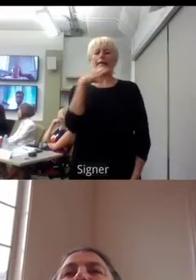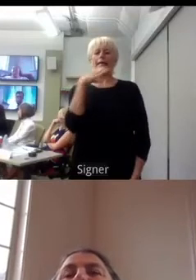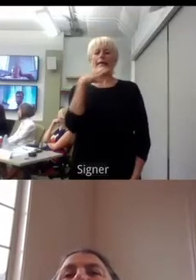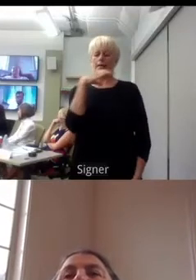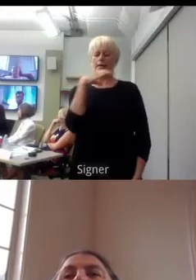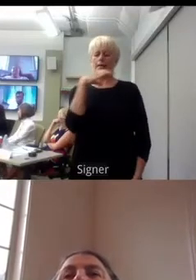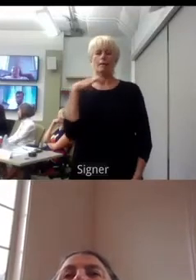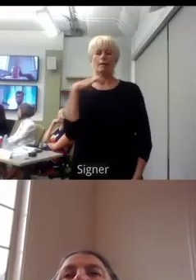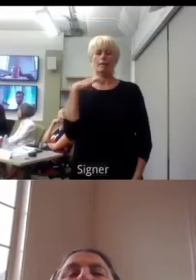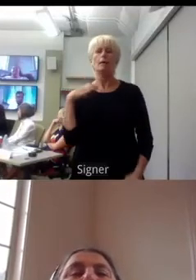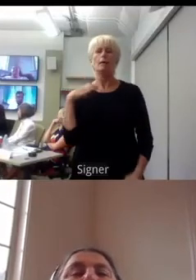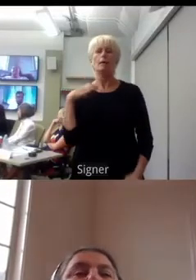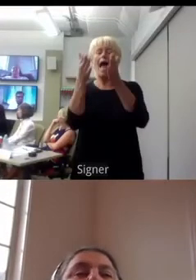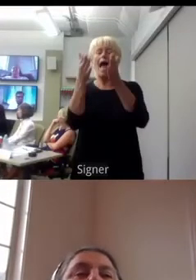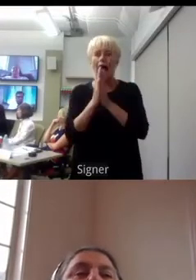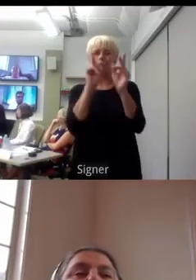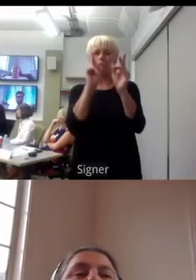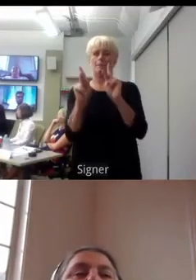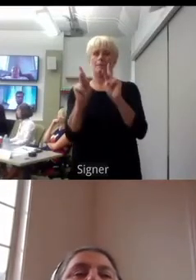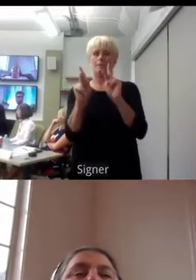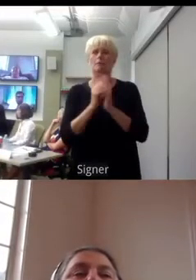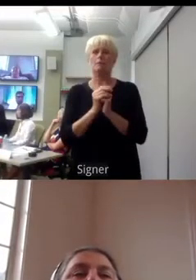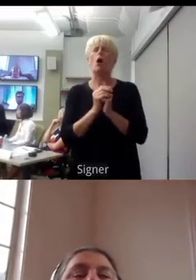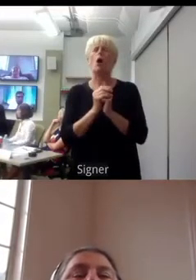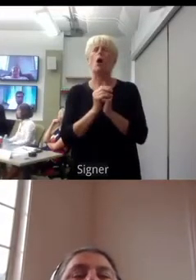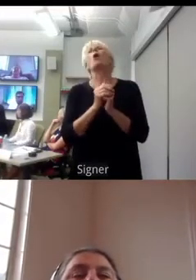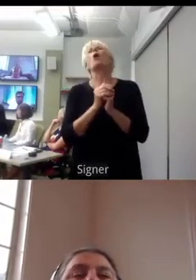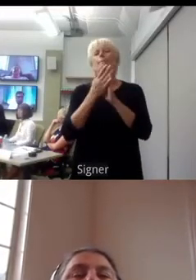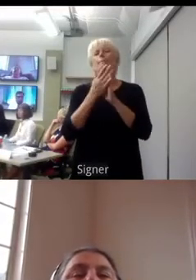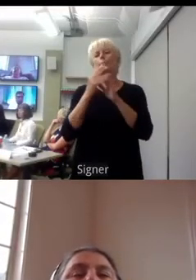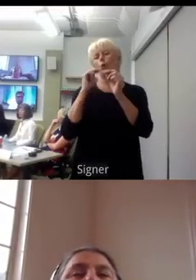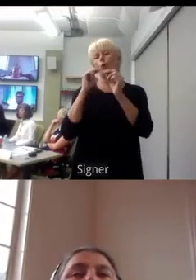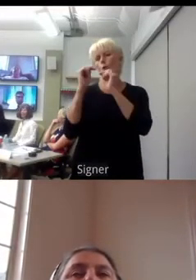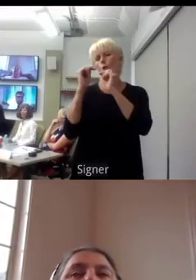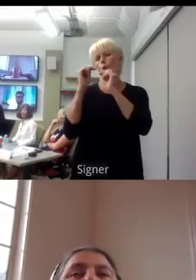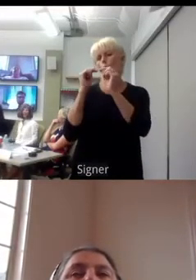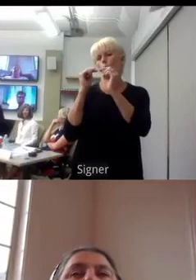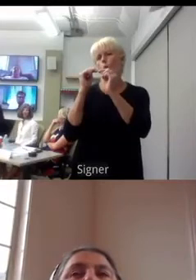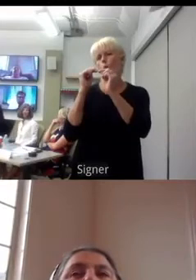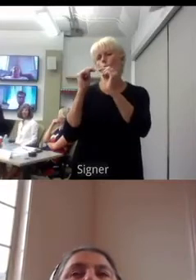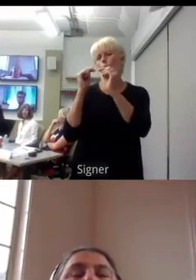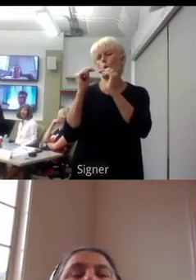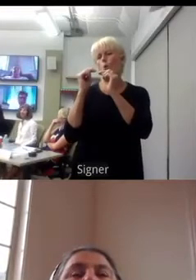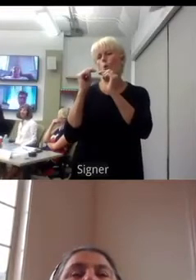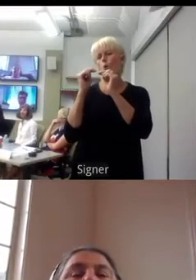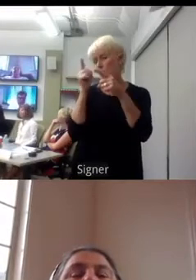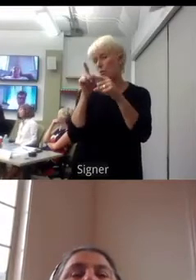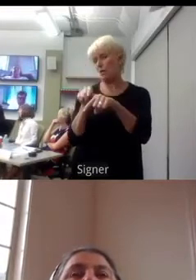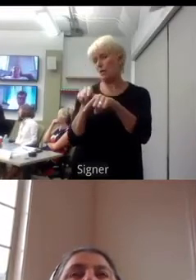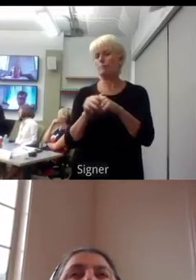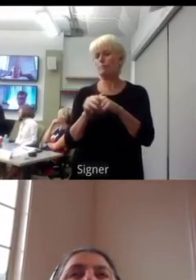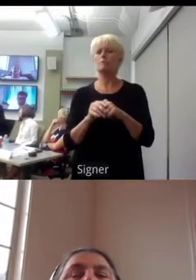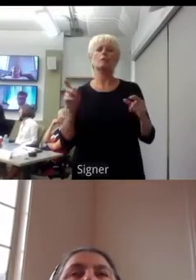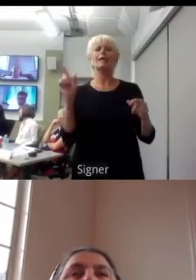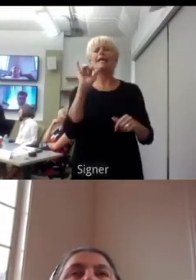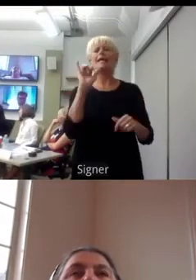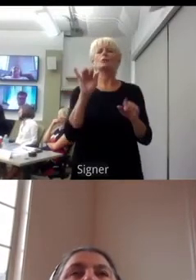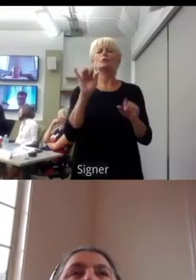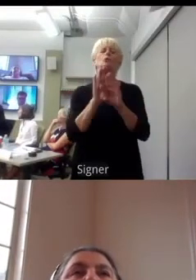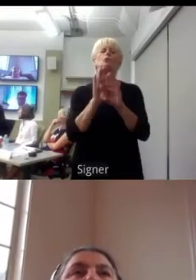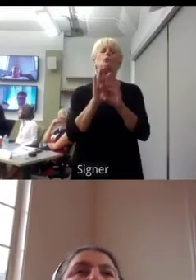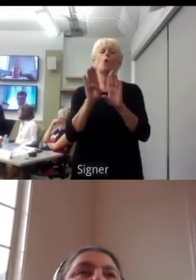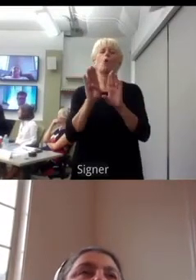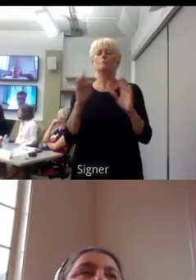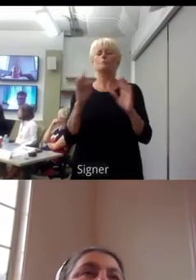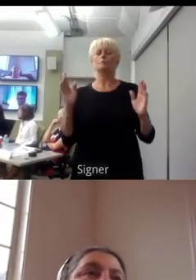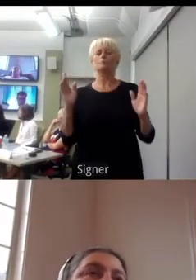negotiated settlement. That's why these numbers are different. Why is the clear width for a door opening in the National Building Code 810, but in the Ontario